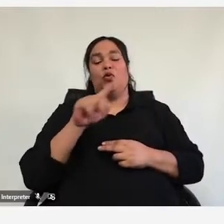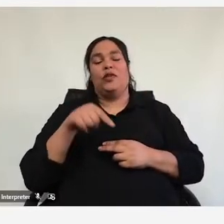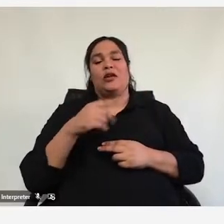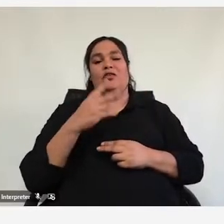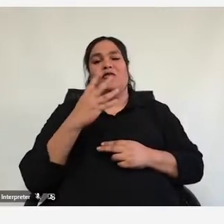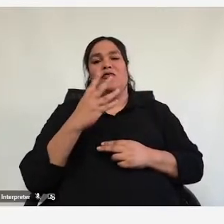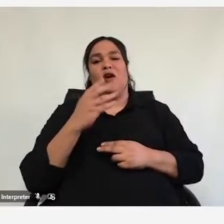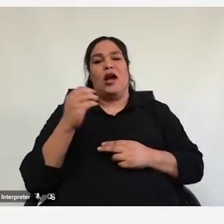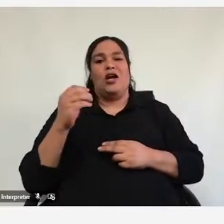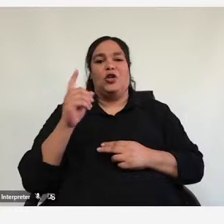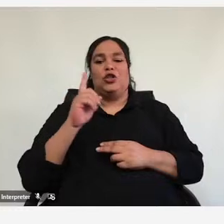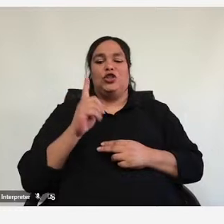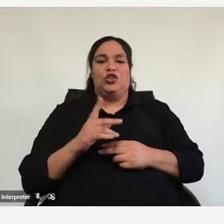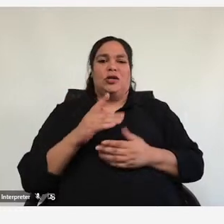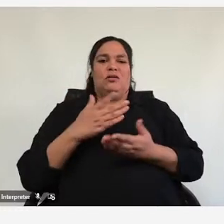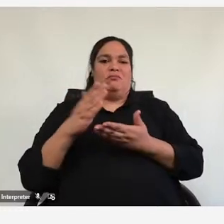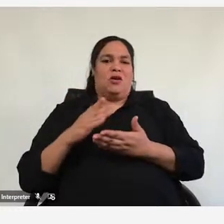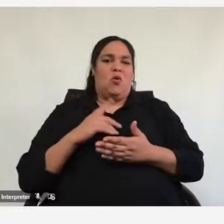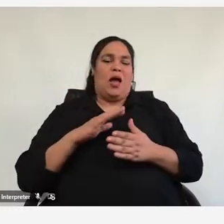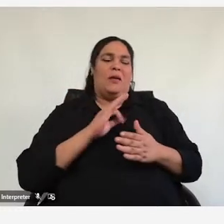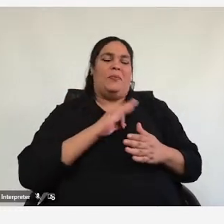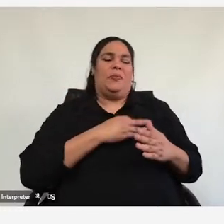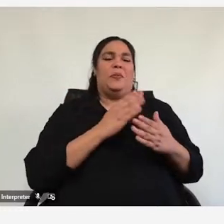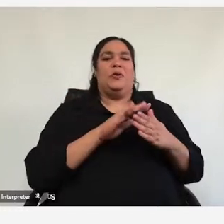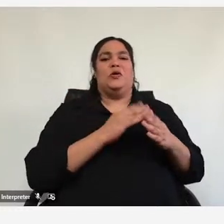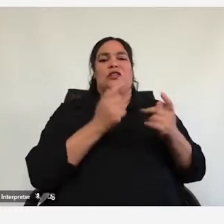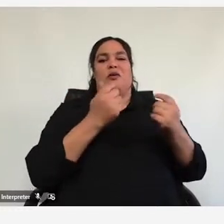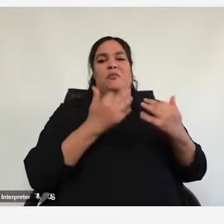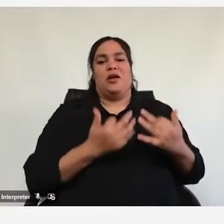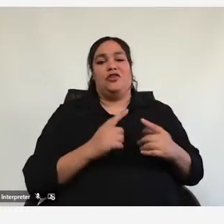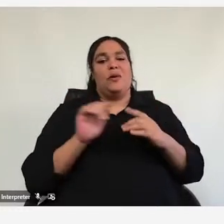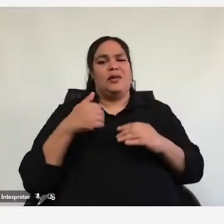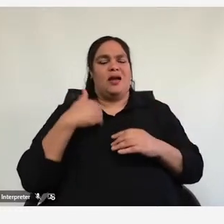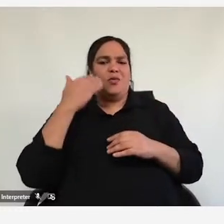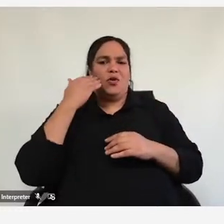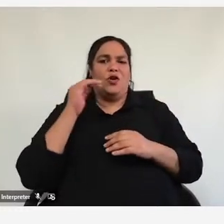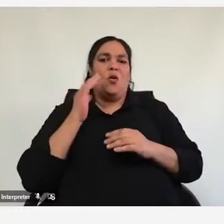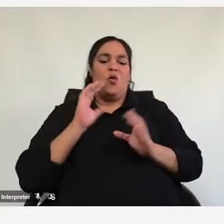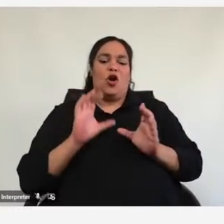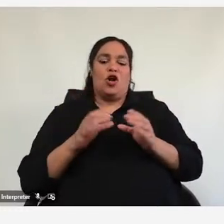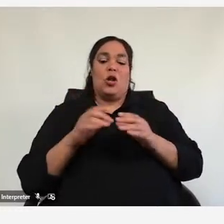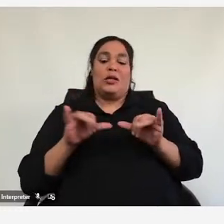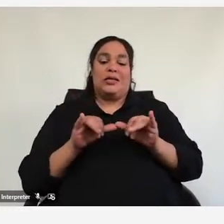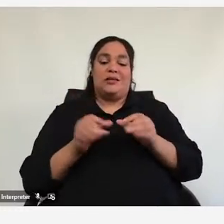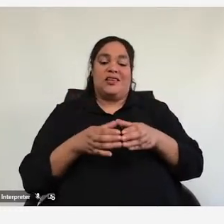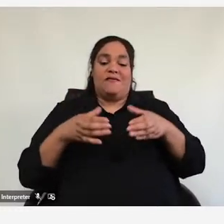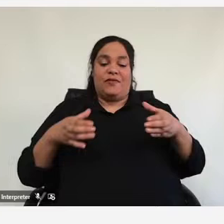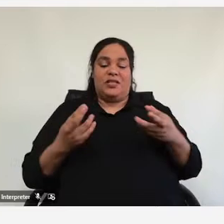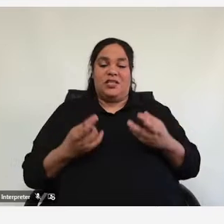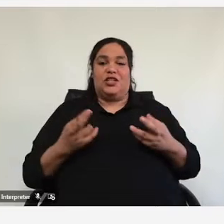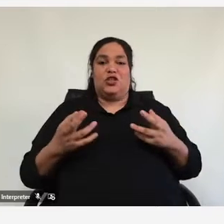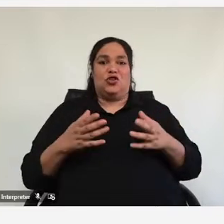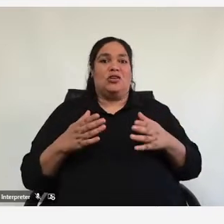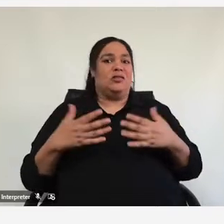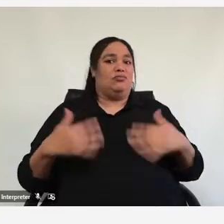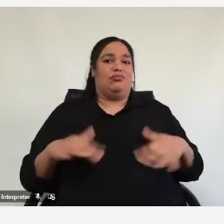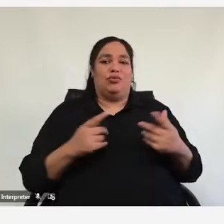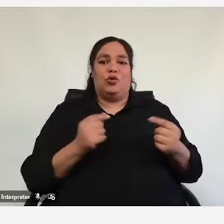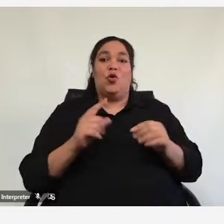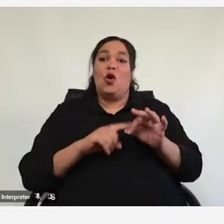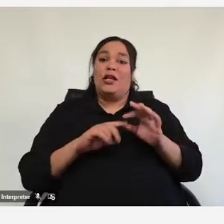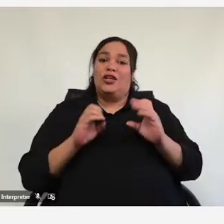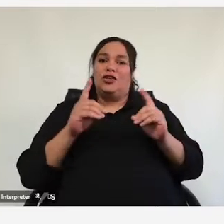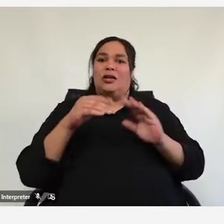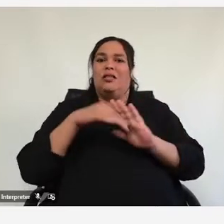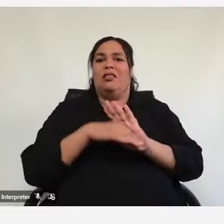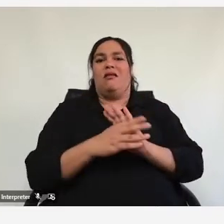2,400 teaching posts in response to budget shortfalls. We know when class sizes increase and resources are stretched, the quality of education